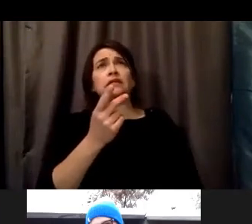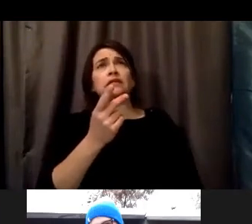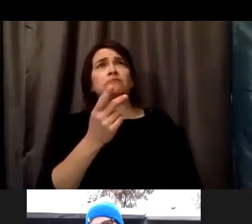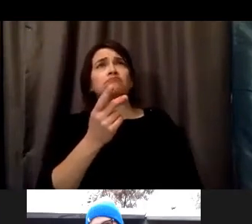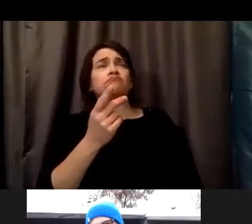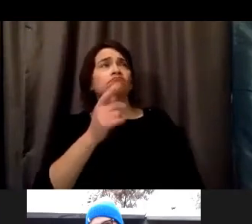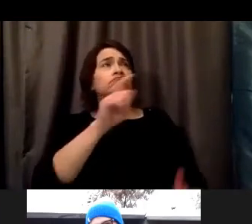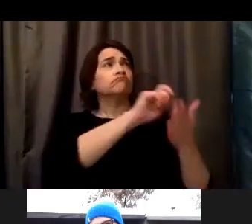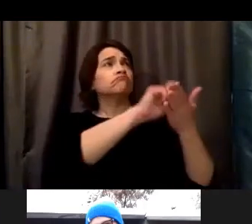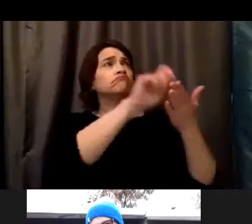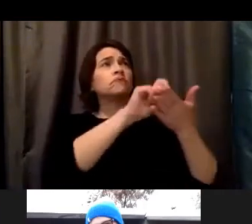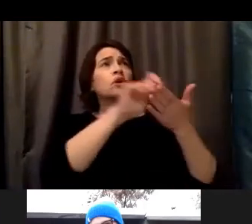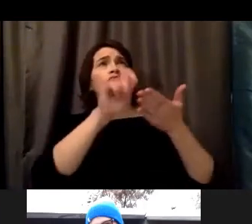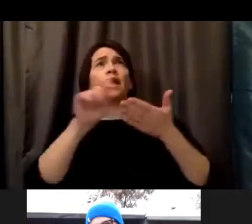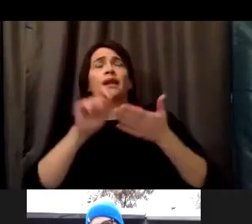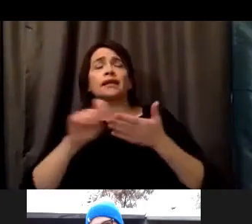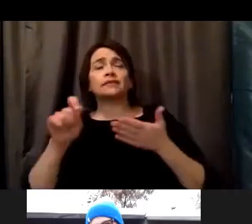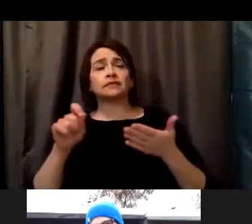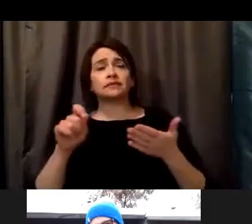you see how